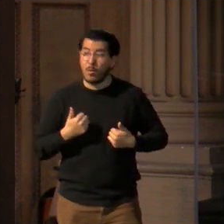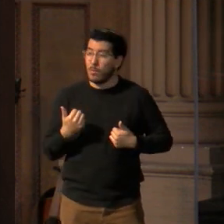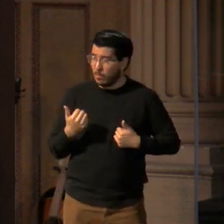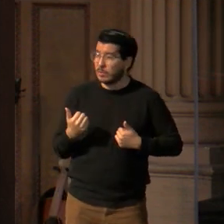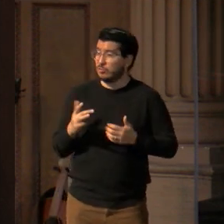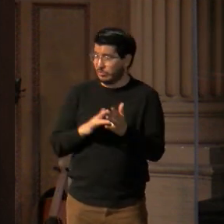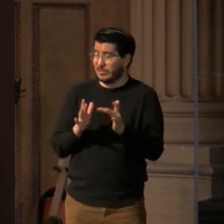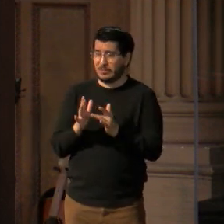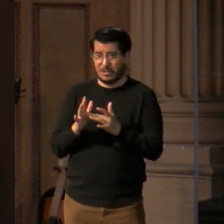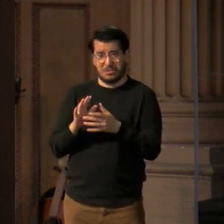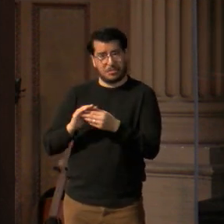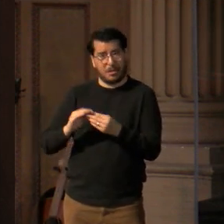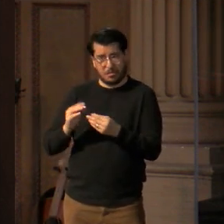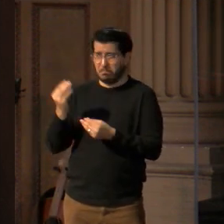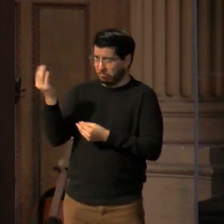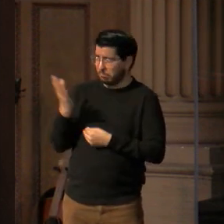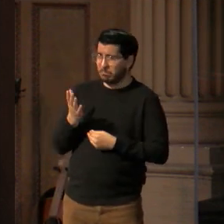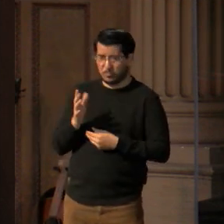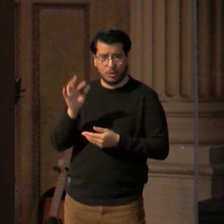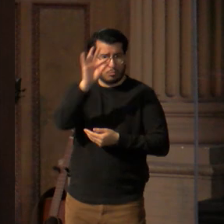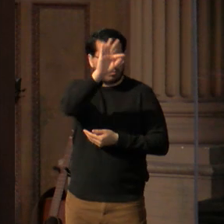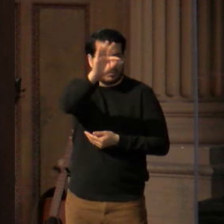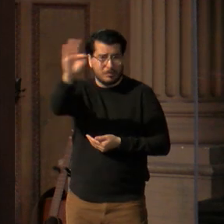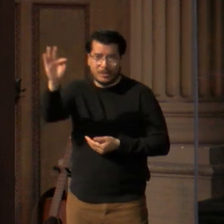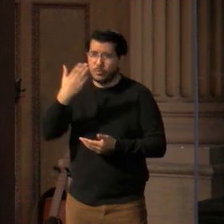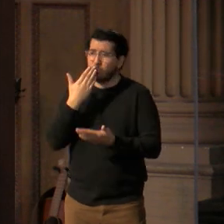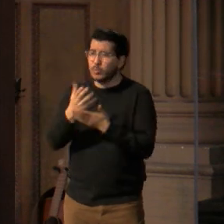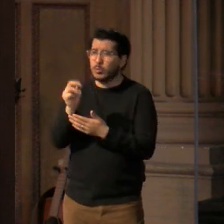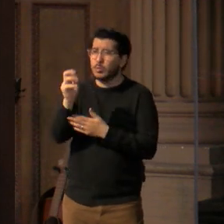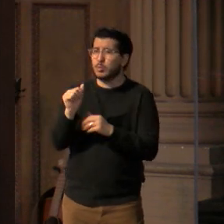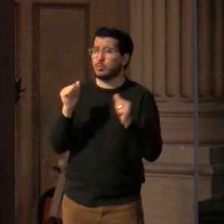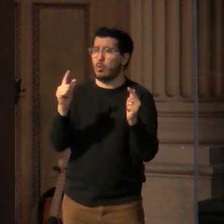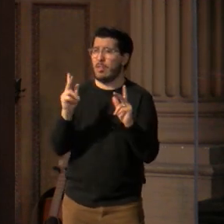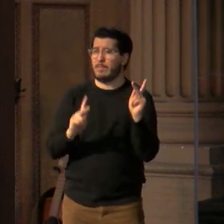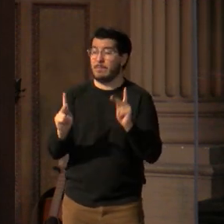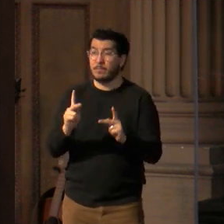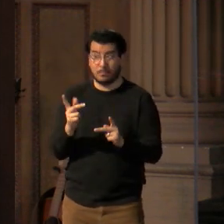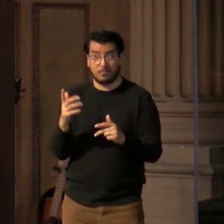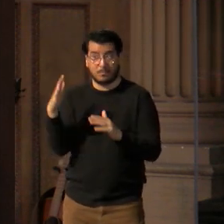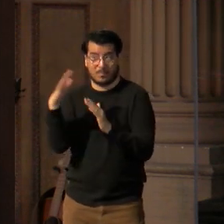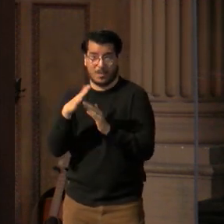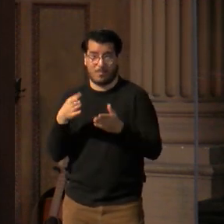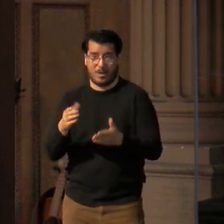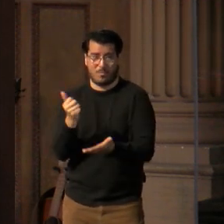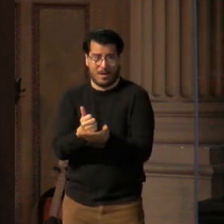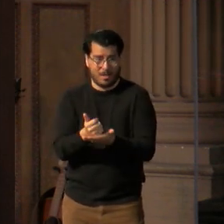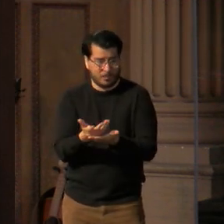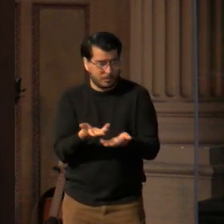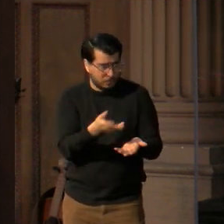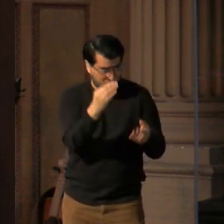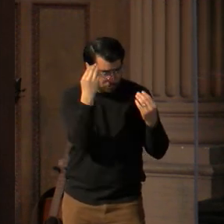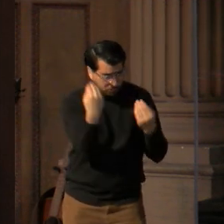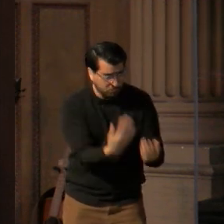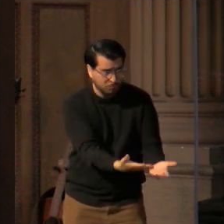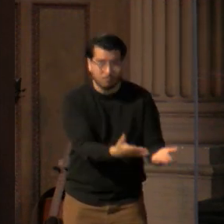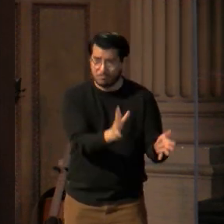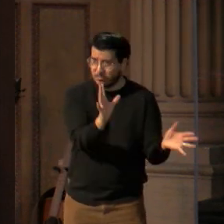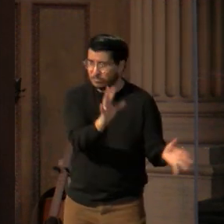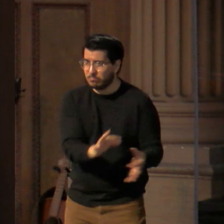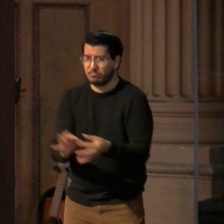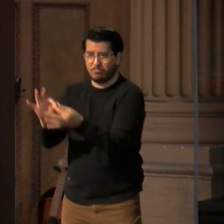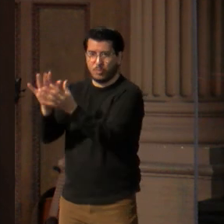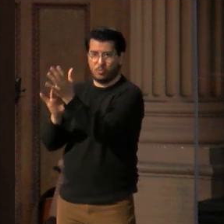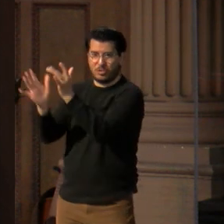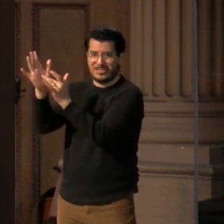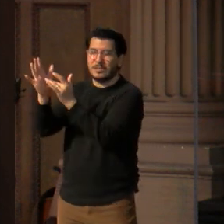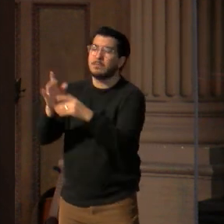good news of this gospel to all people. It's the biggest way that we can help someone is by introducing them to Jesus. But sometimes